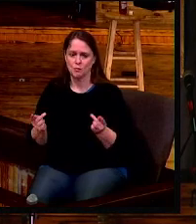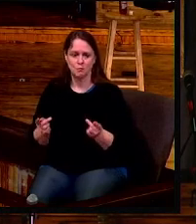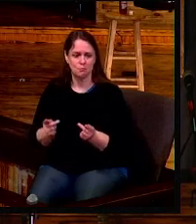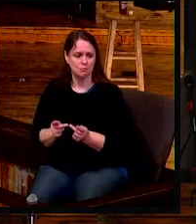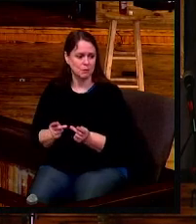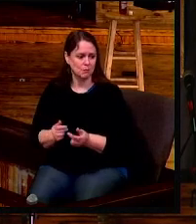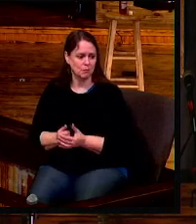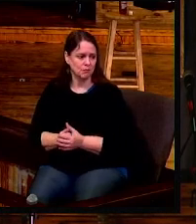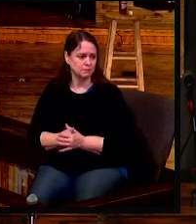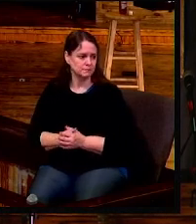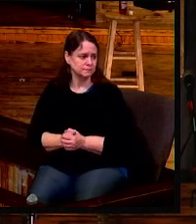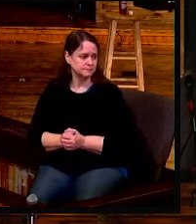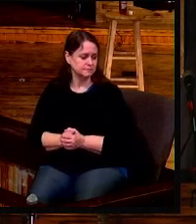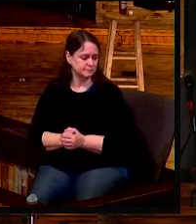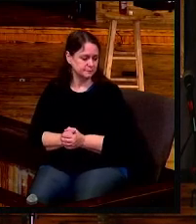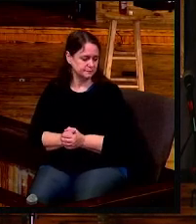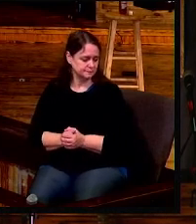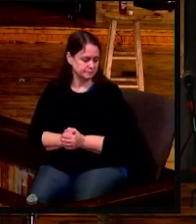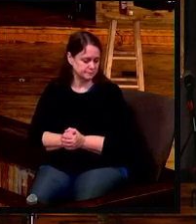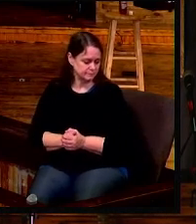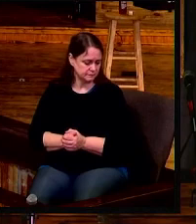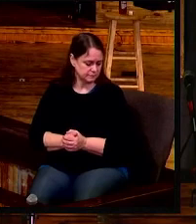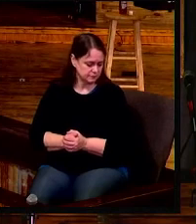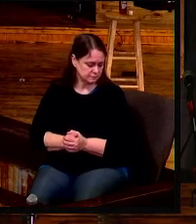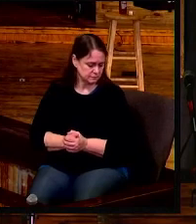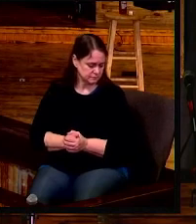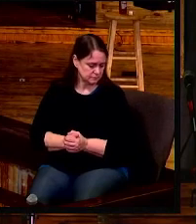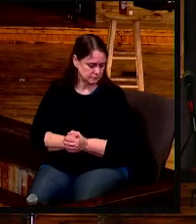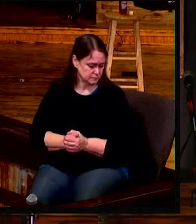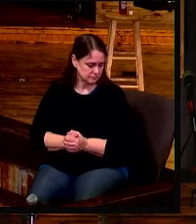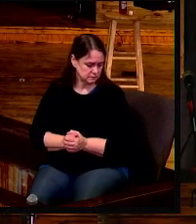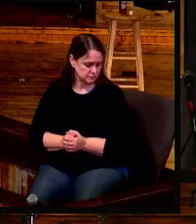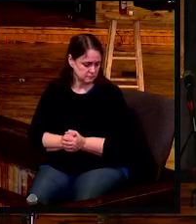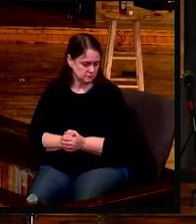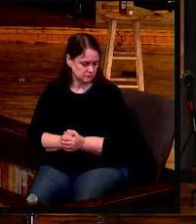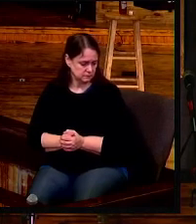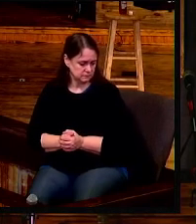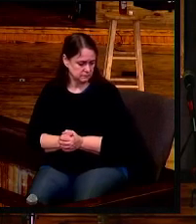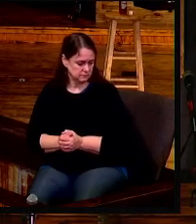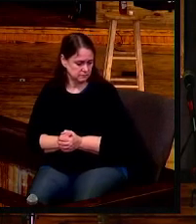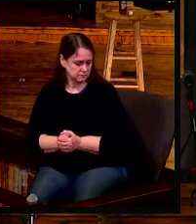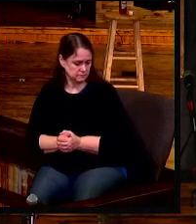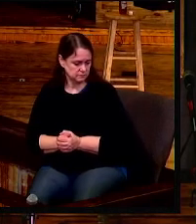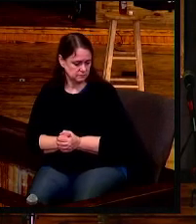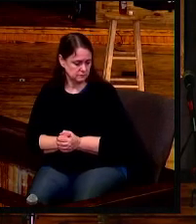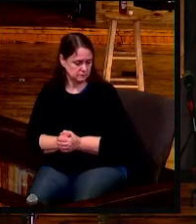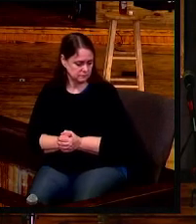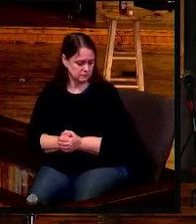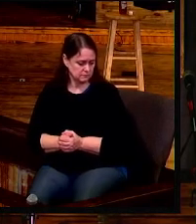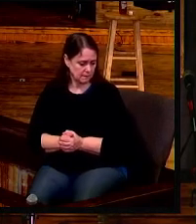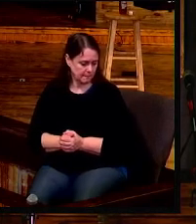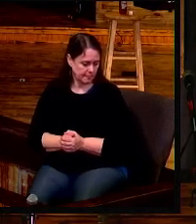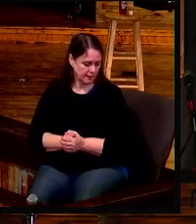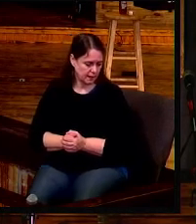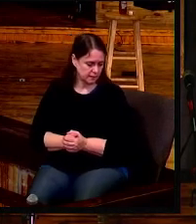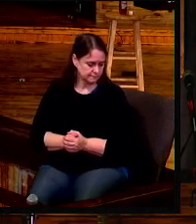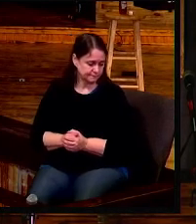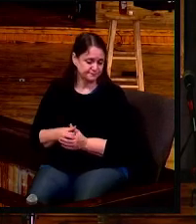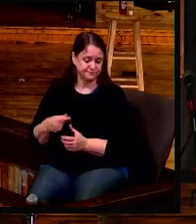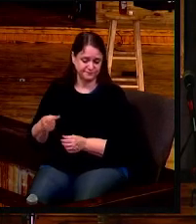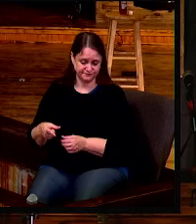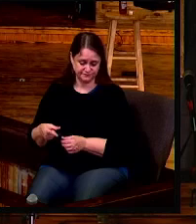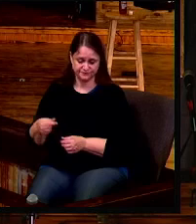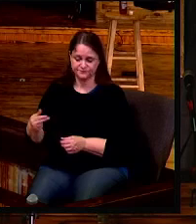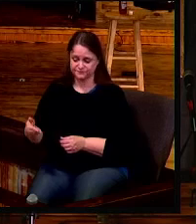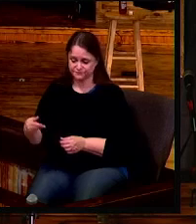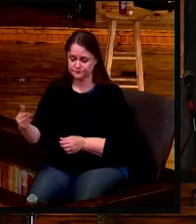Yet when that second person shared in the third person, and it became to the third, and then the third shares it with